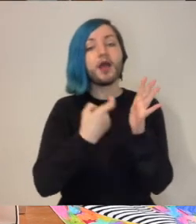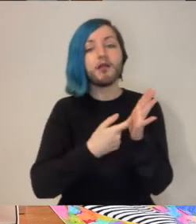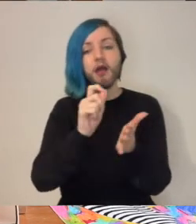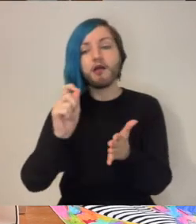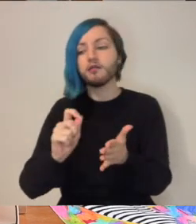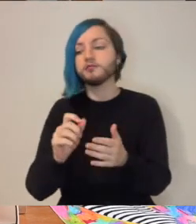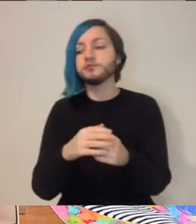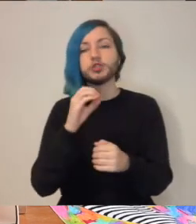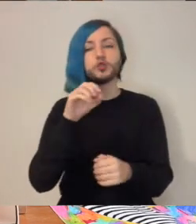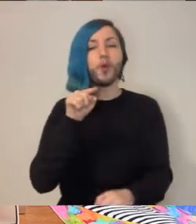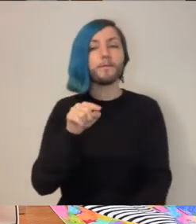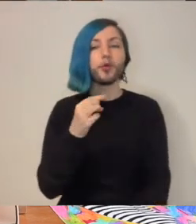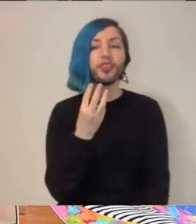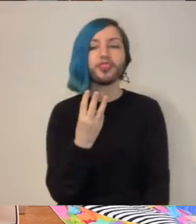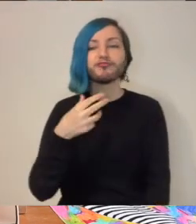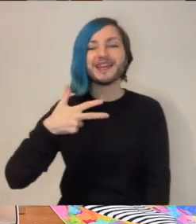liners. So these are